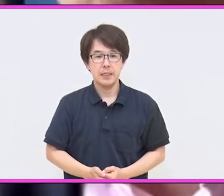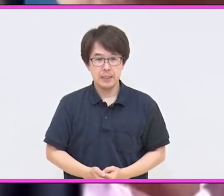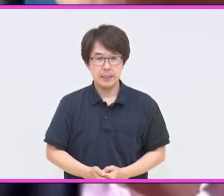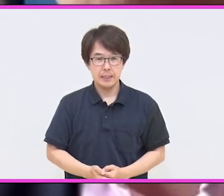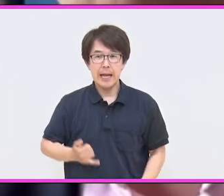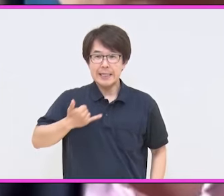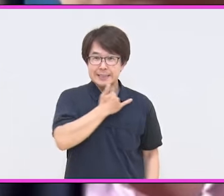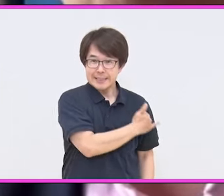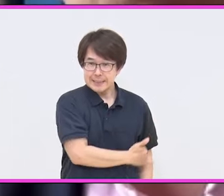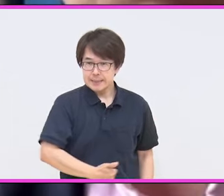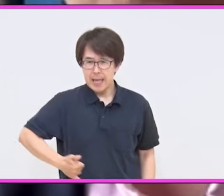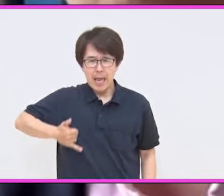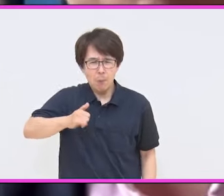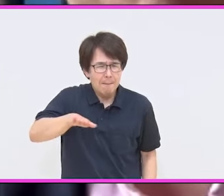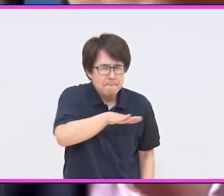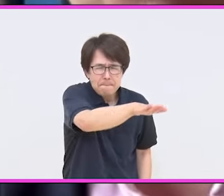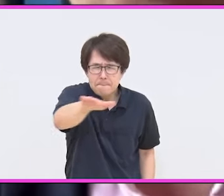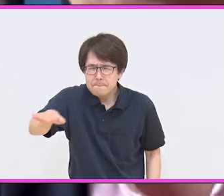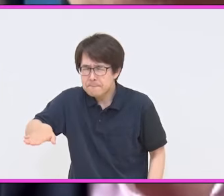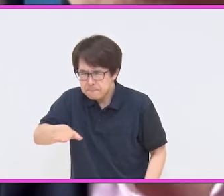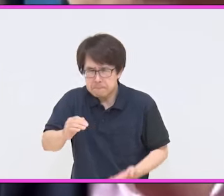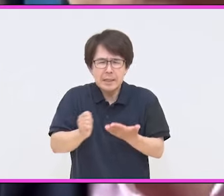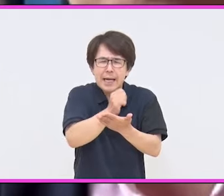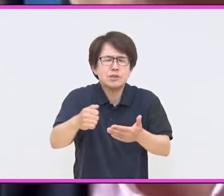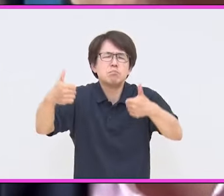Everybody just wants an equal chance in life. You know,